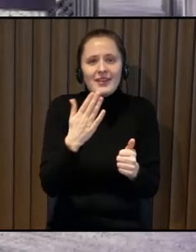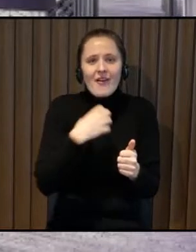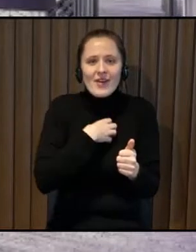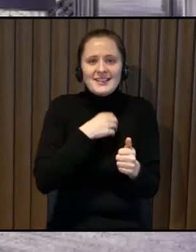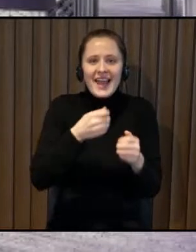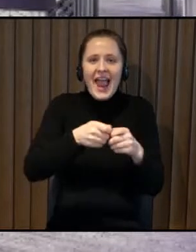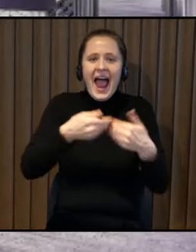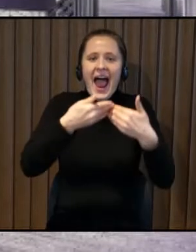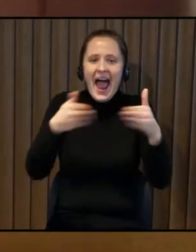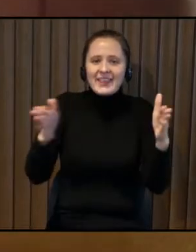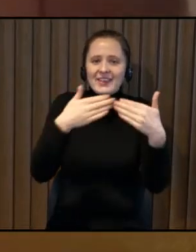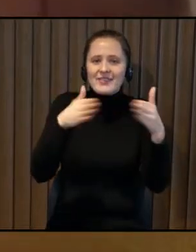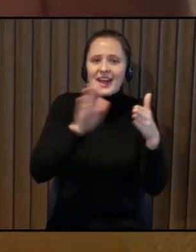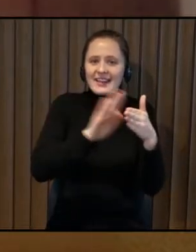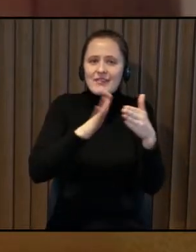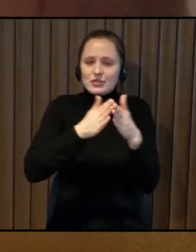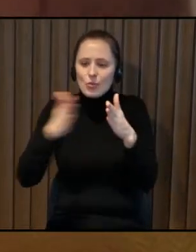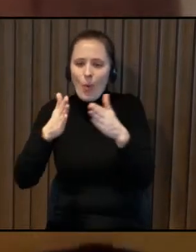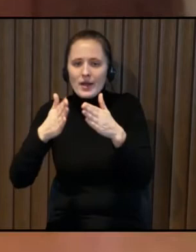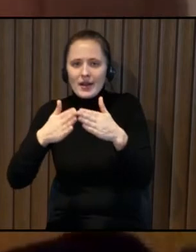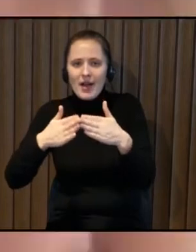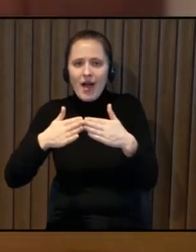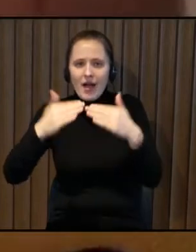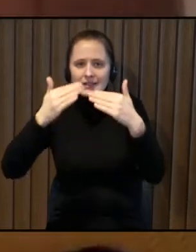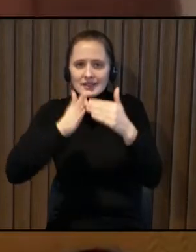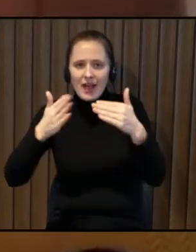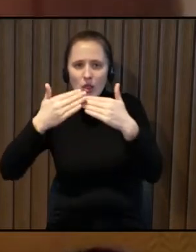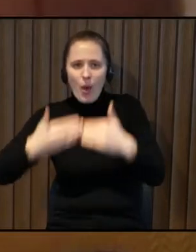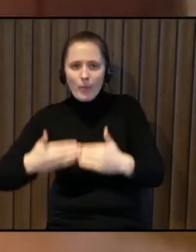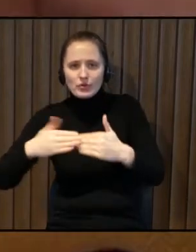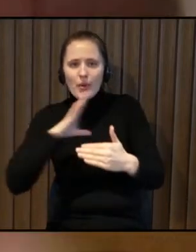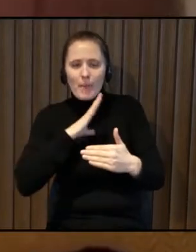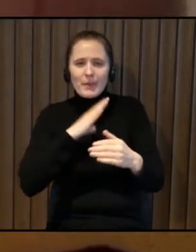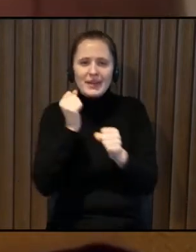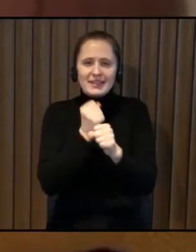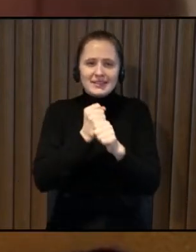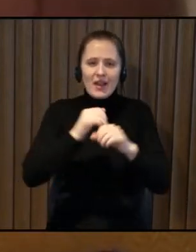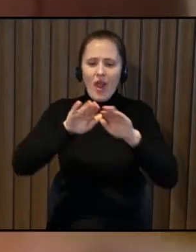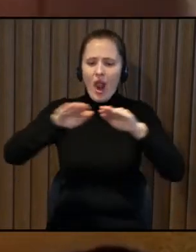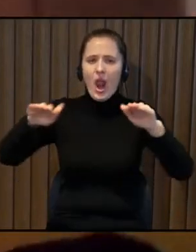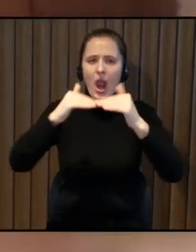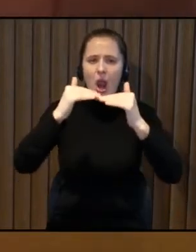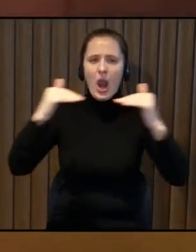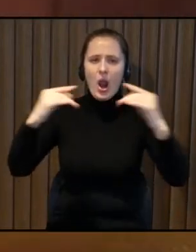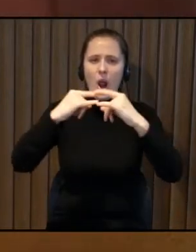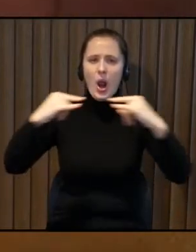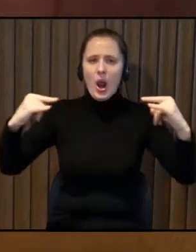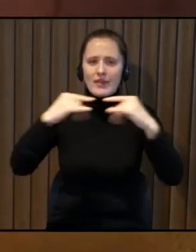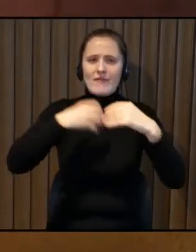another person. Those are very visibly placed, but you